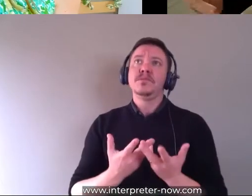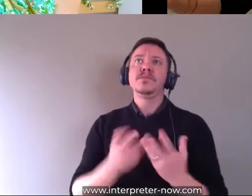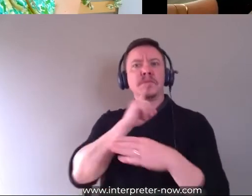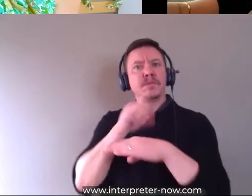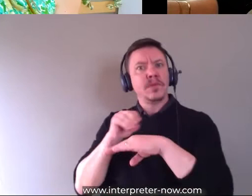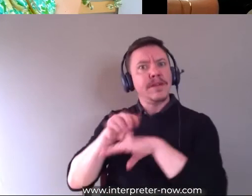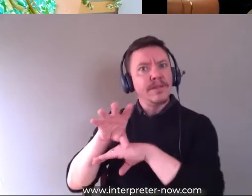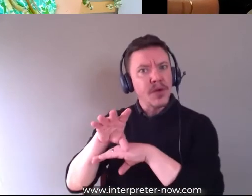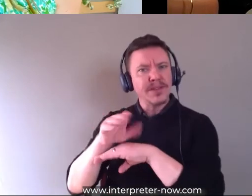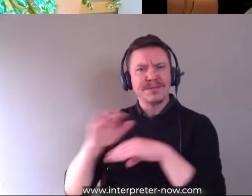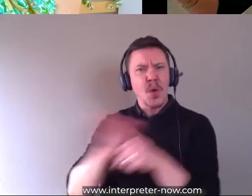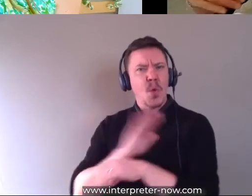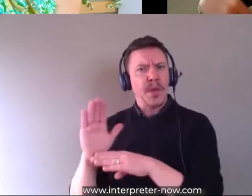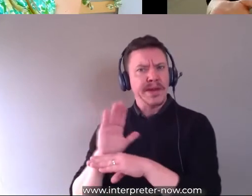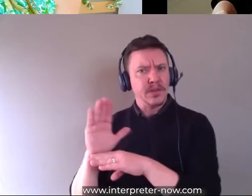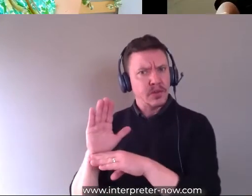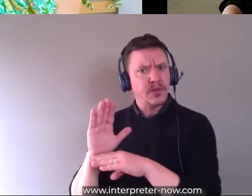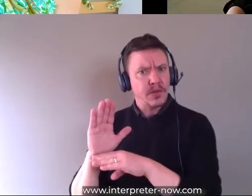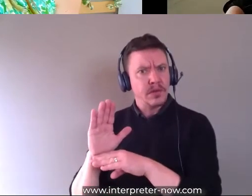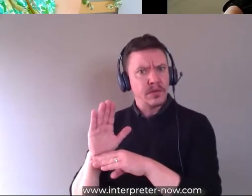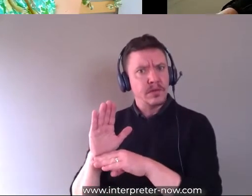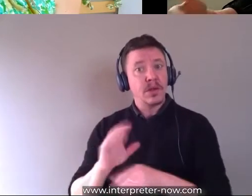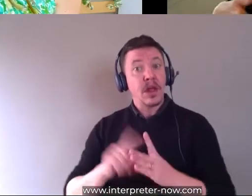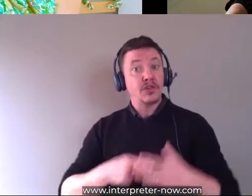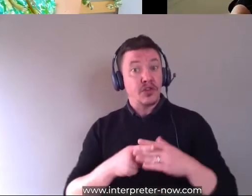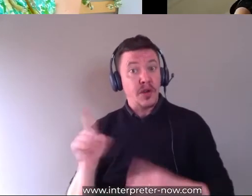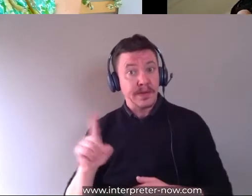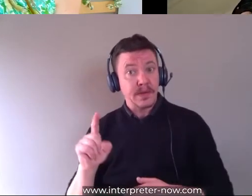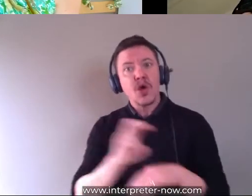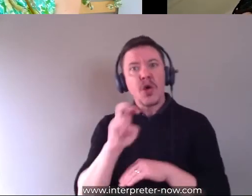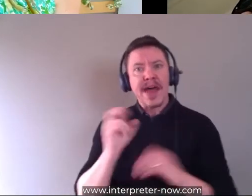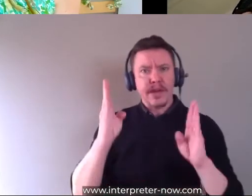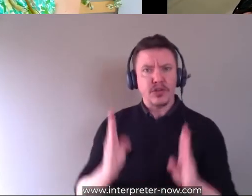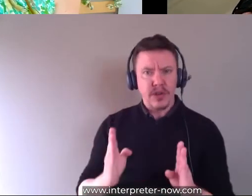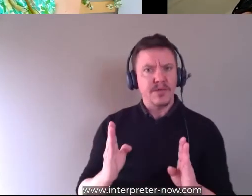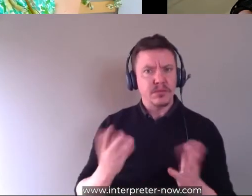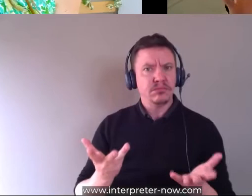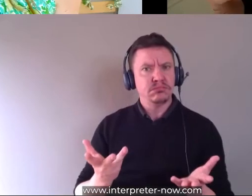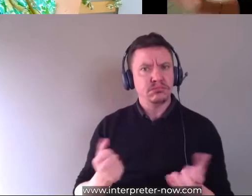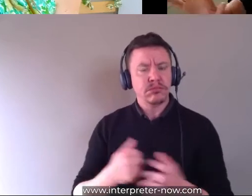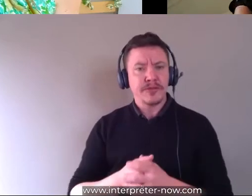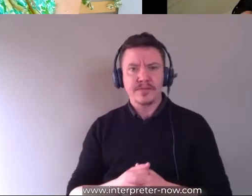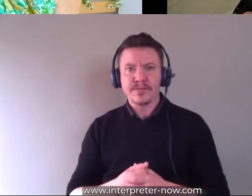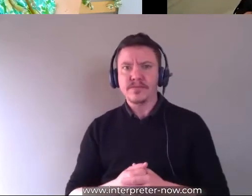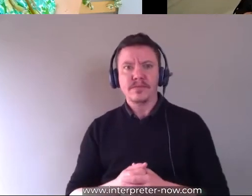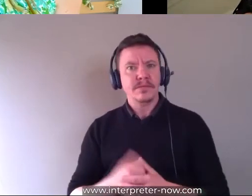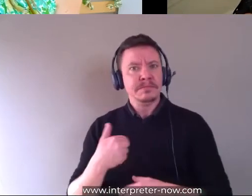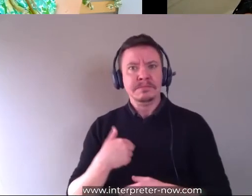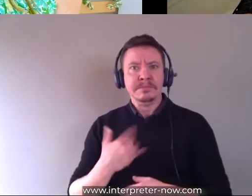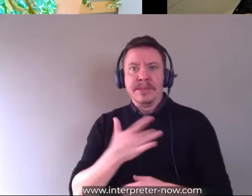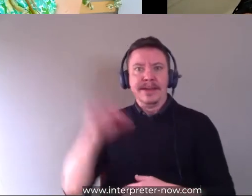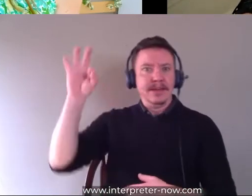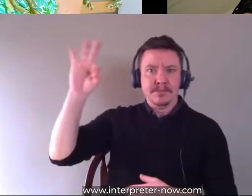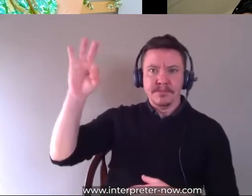influence an entire industry is at the investor level, not just at the practitioner level. I have a whole soapbox about the wealth